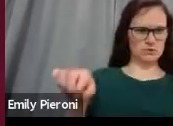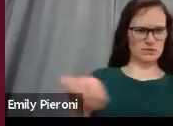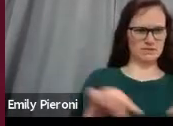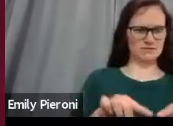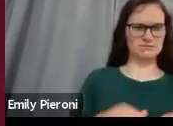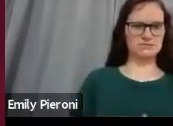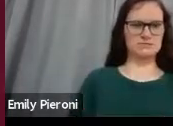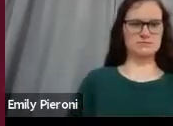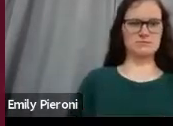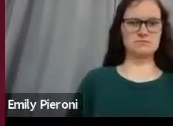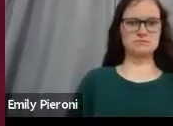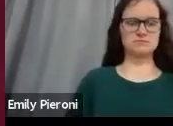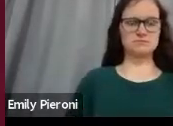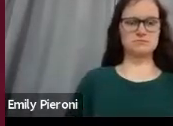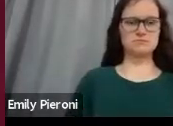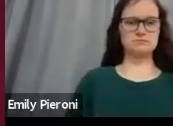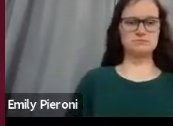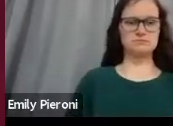Yep. Or not.